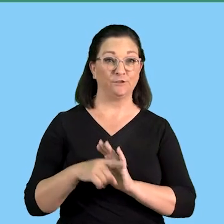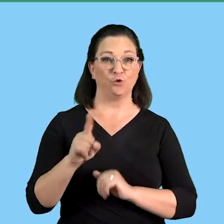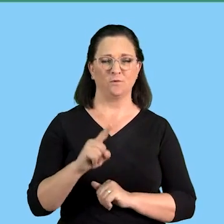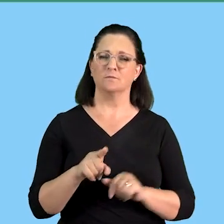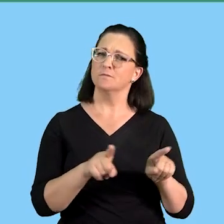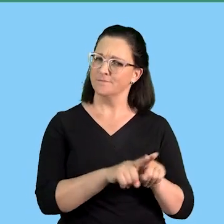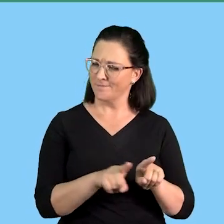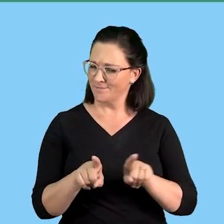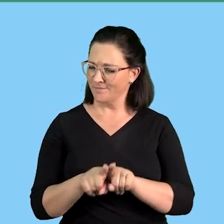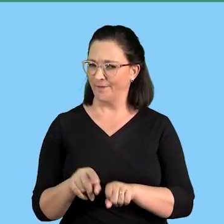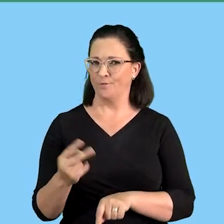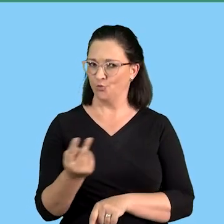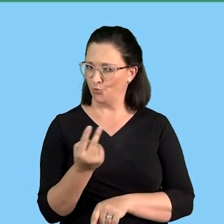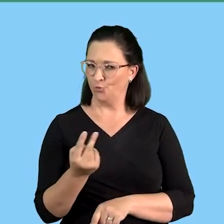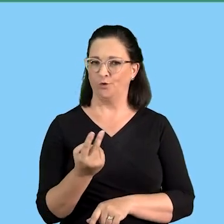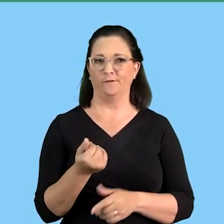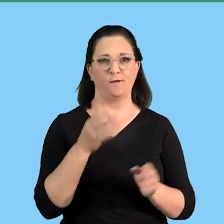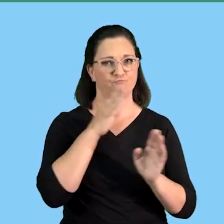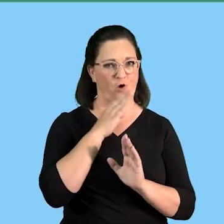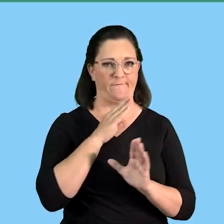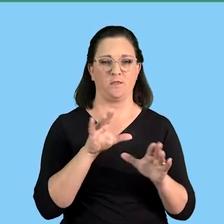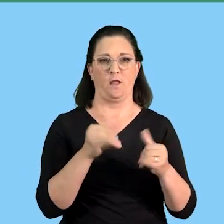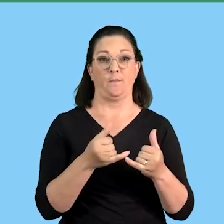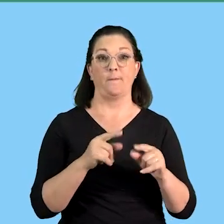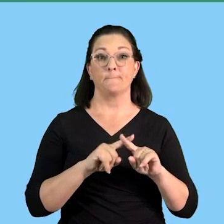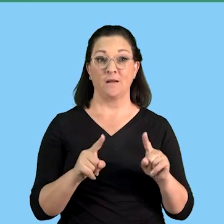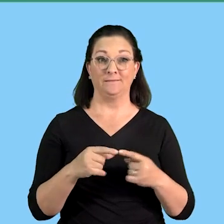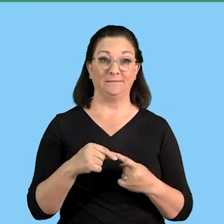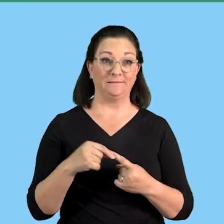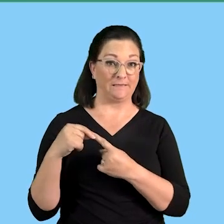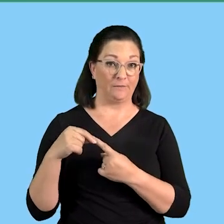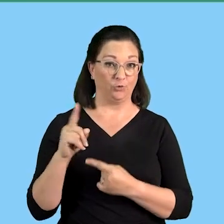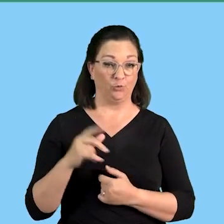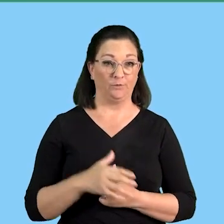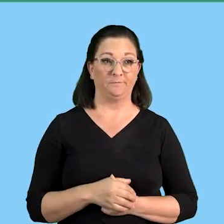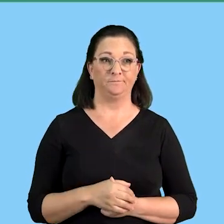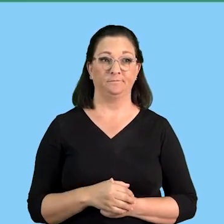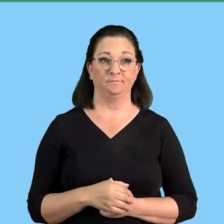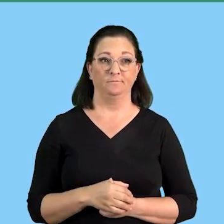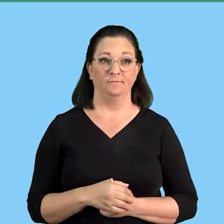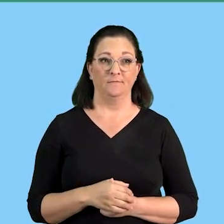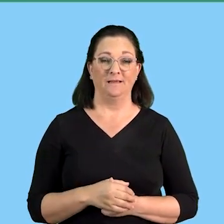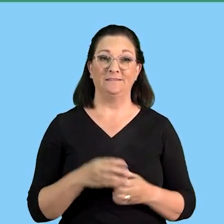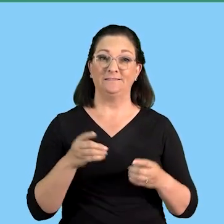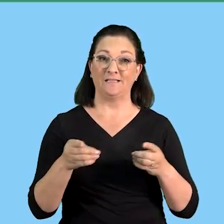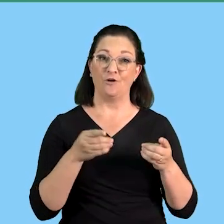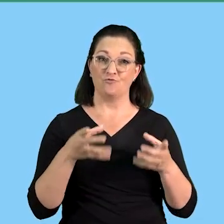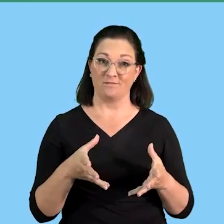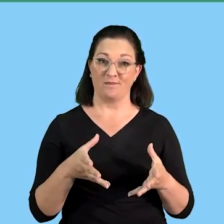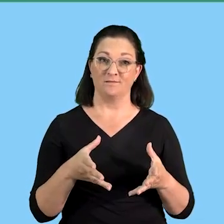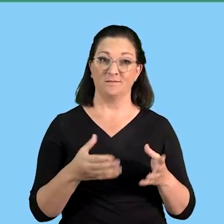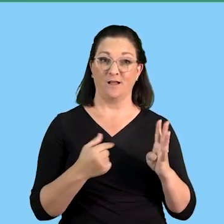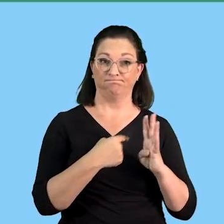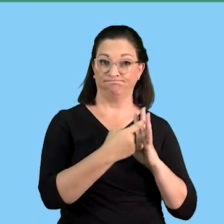same as of the private company, except that the idea of directors of the personal